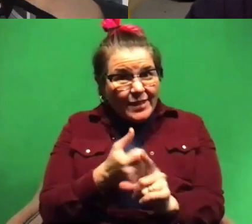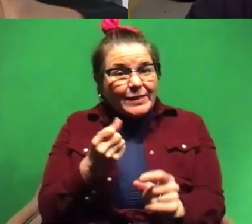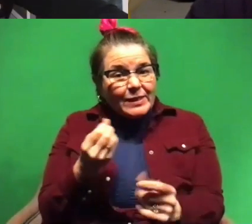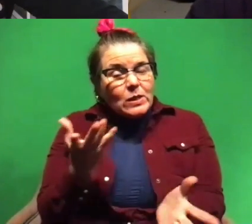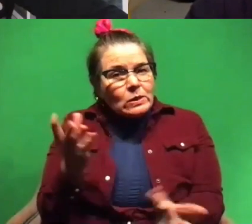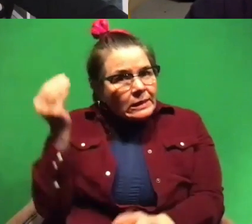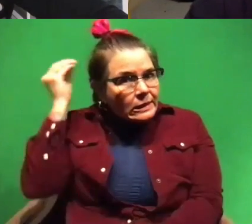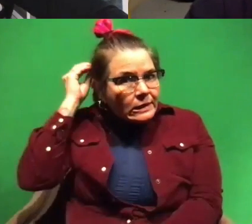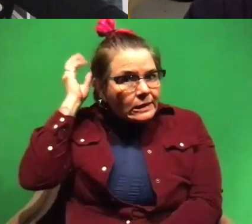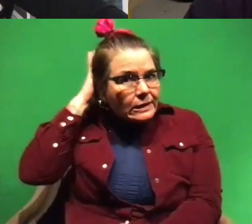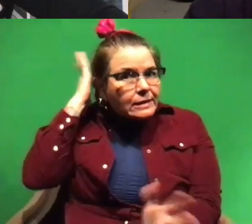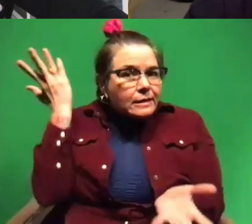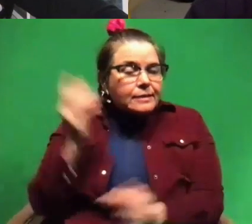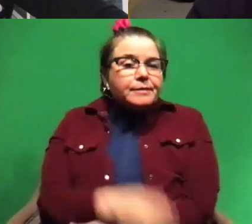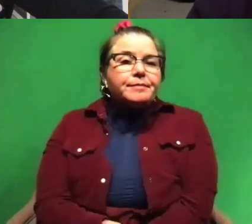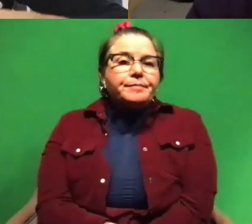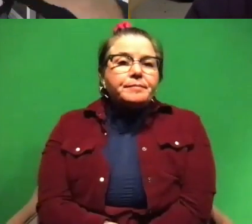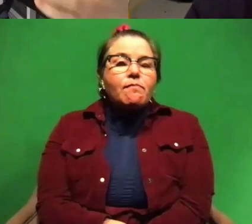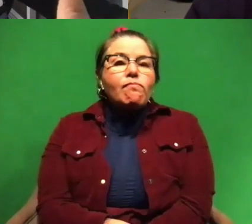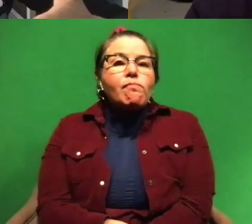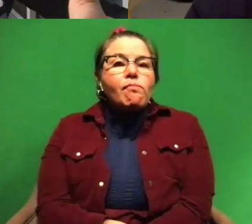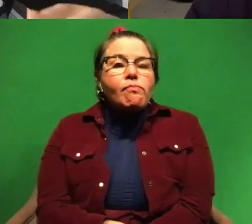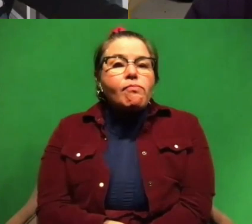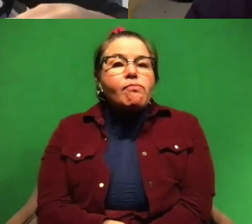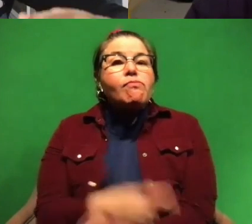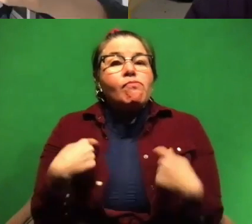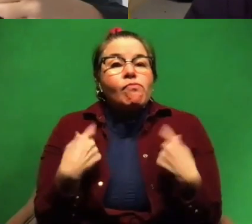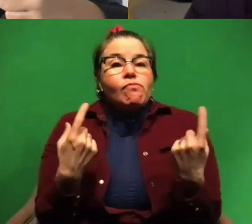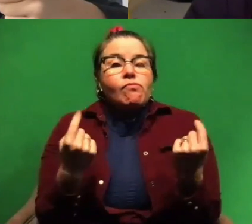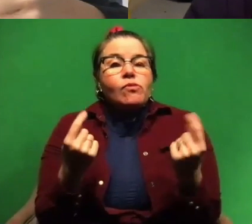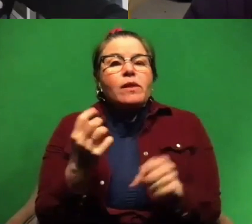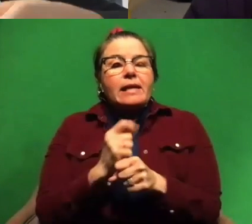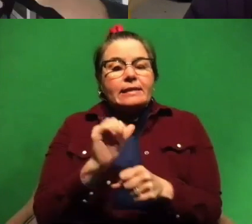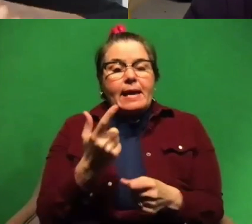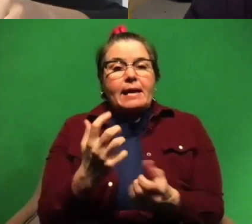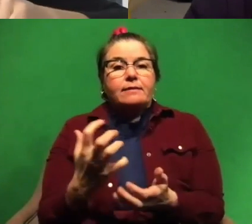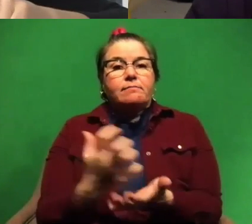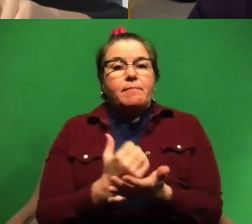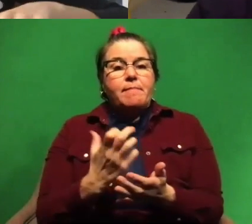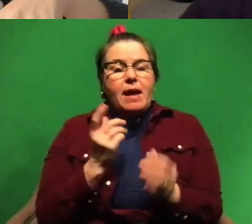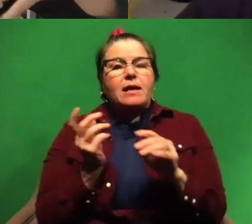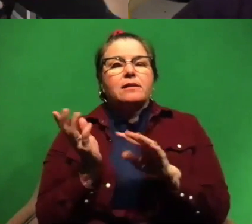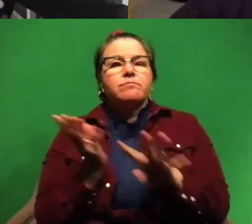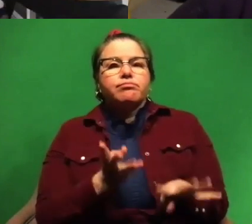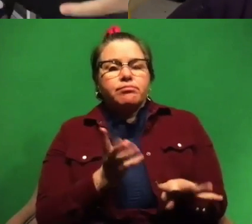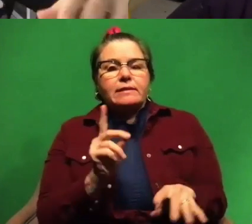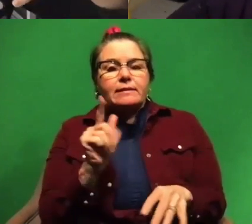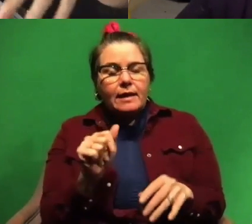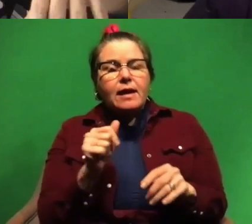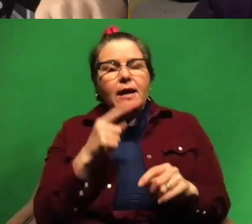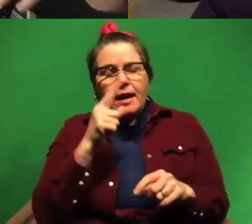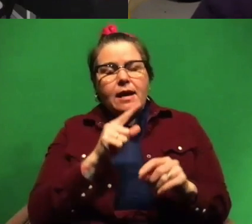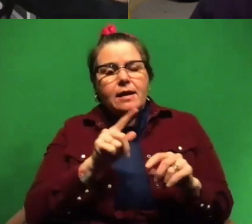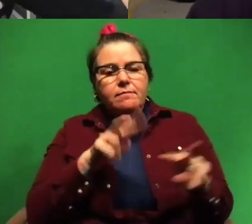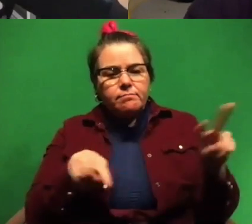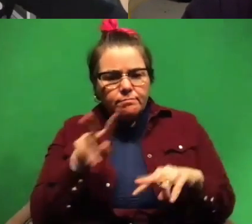that there. And then what we do is we get the tags back, we download that data, and then I can see how many